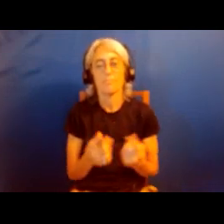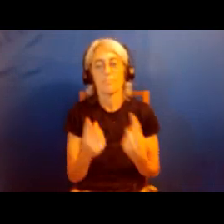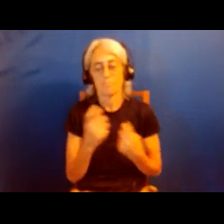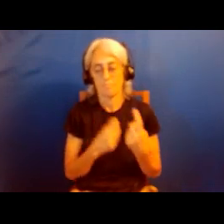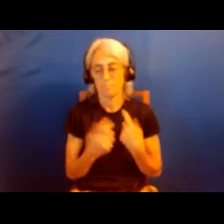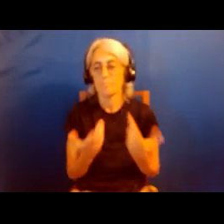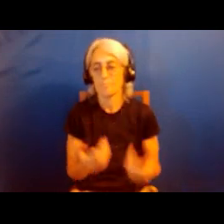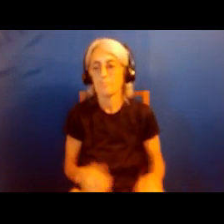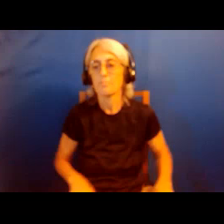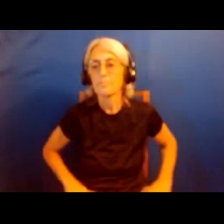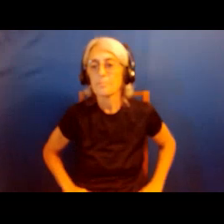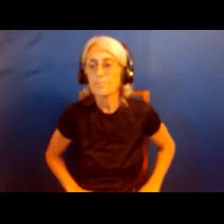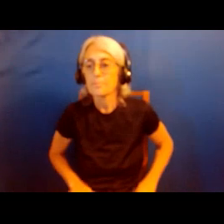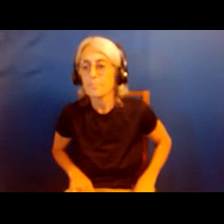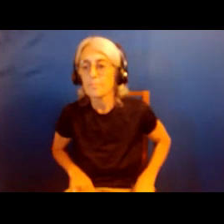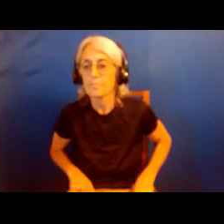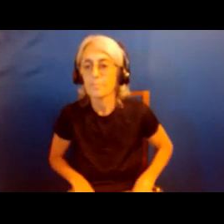questions.